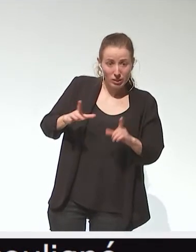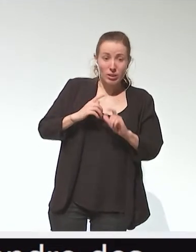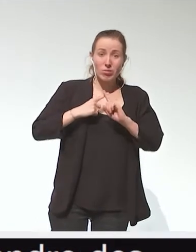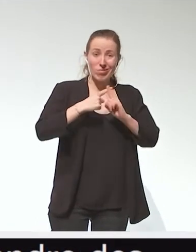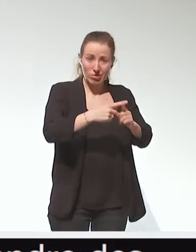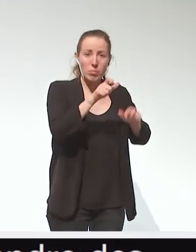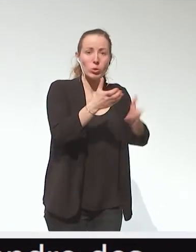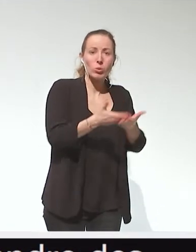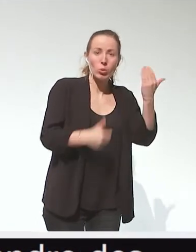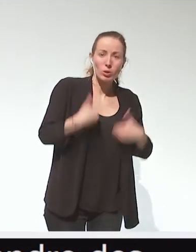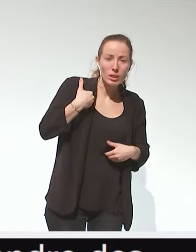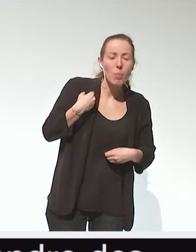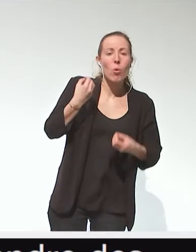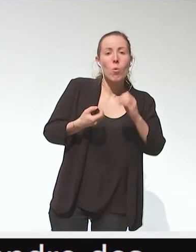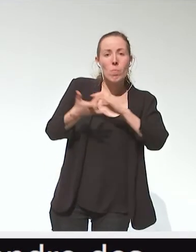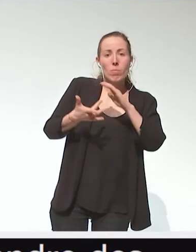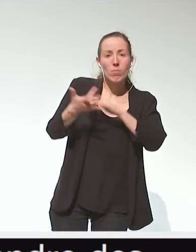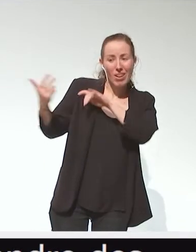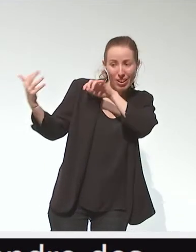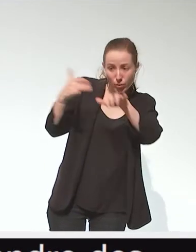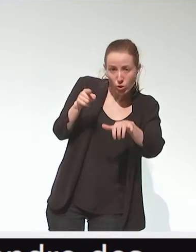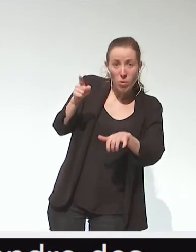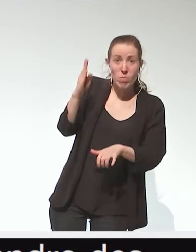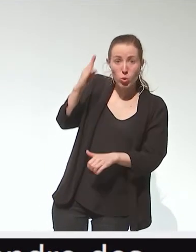taken to promote the rights of PWDs.